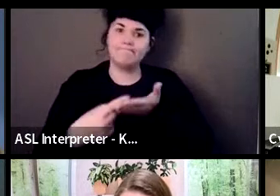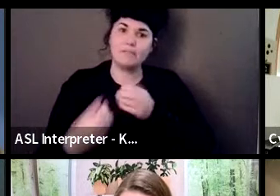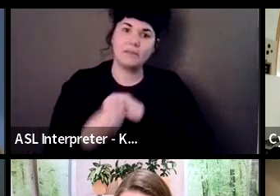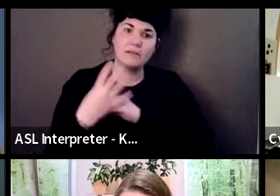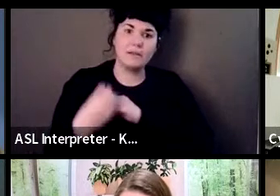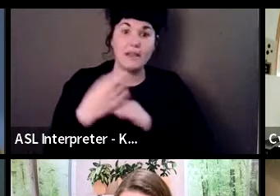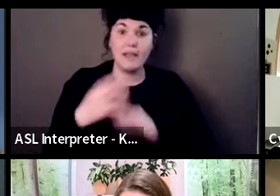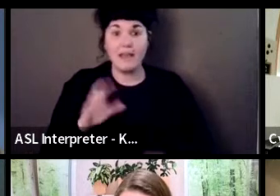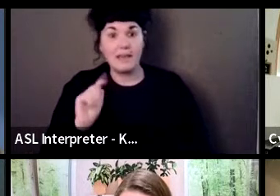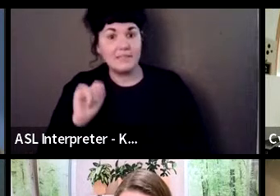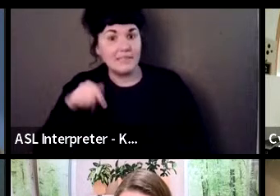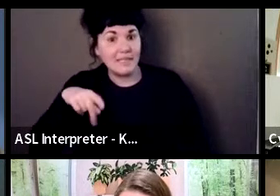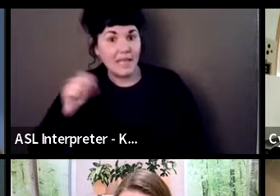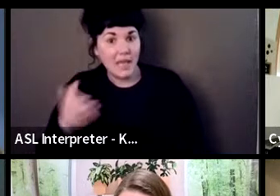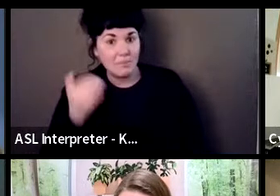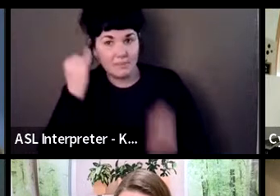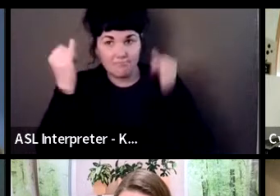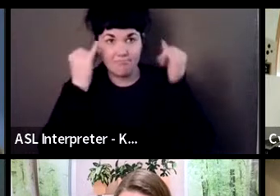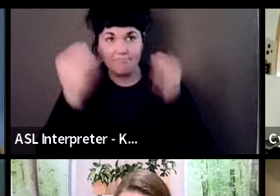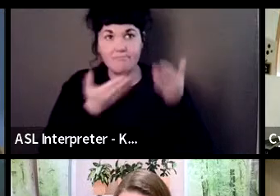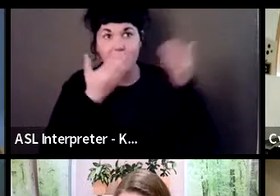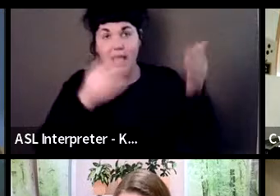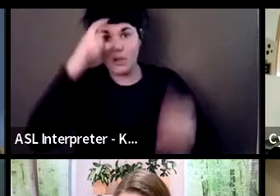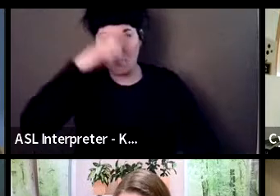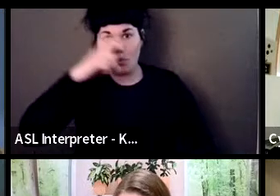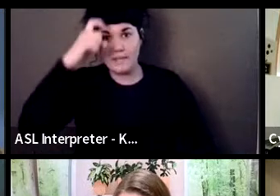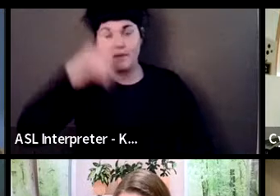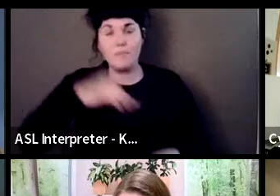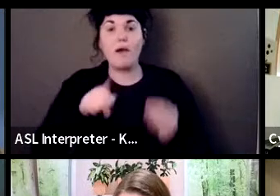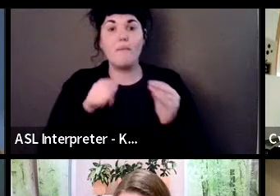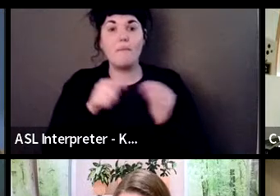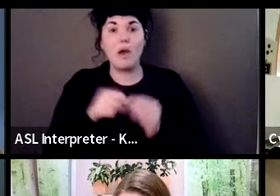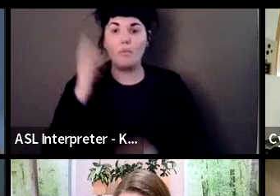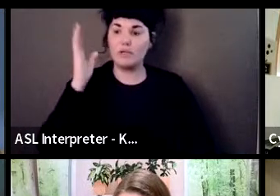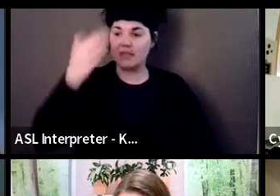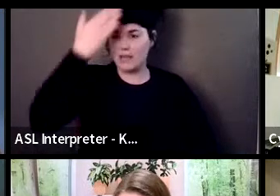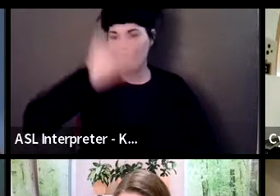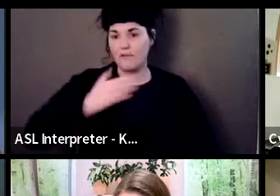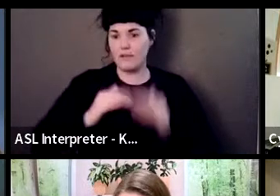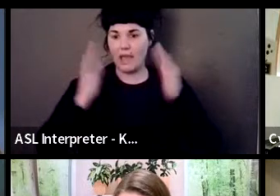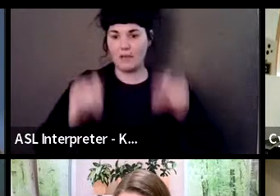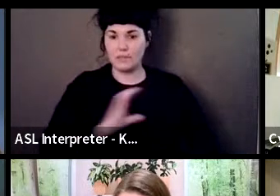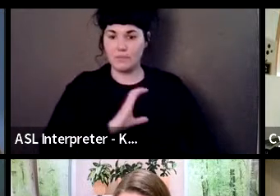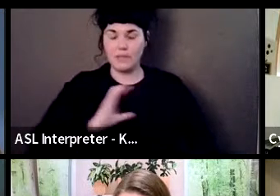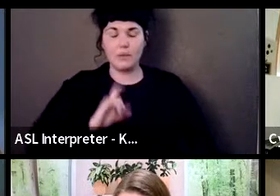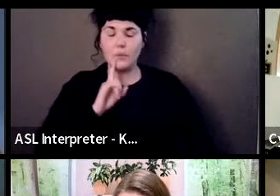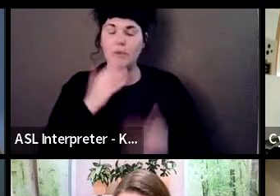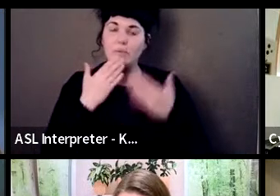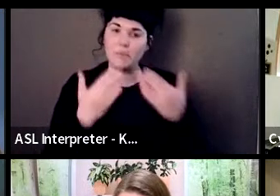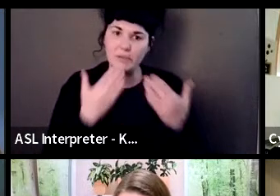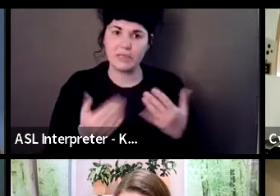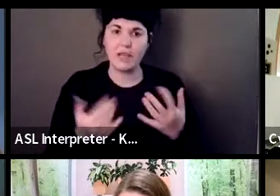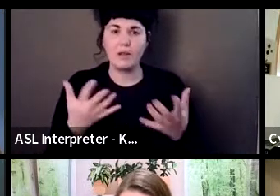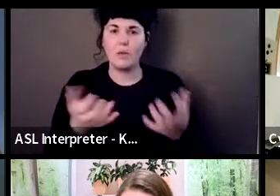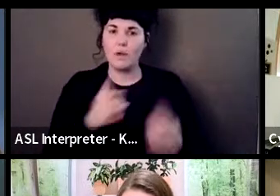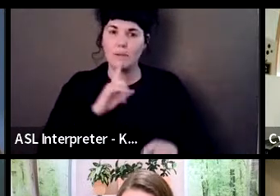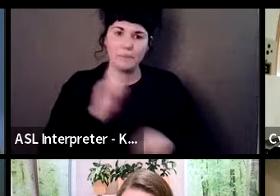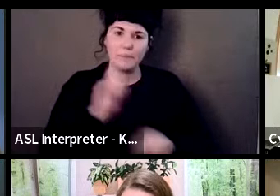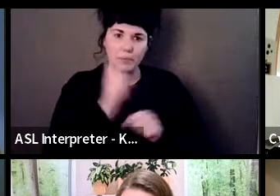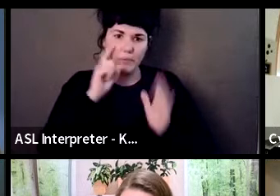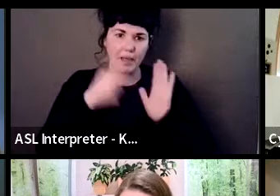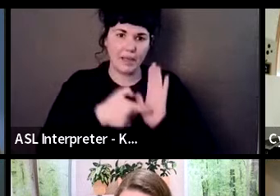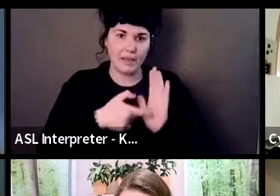wisdom in terms of presenting before the House committee. It was greatly appreciated. And definitely want to give a round of applause to